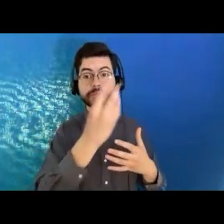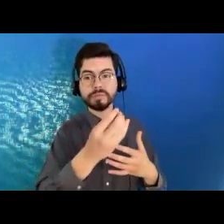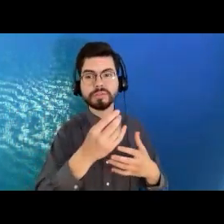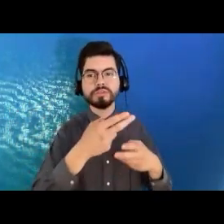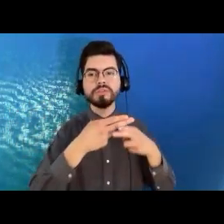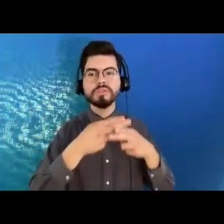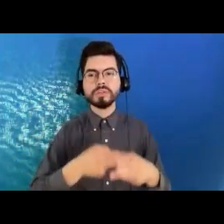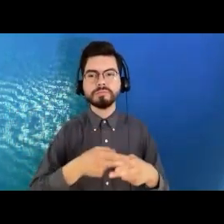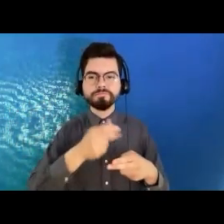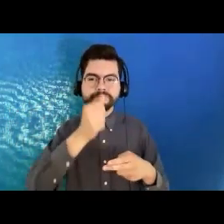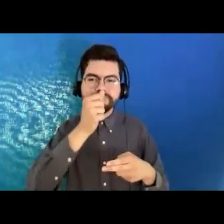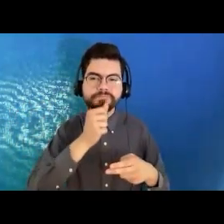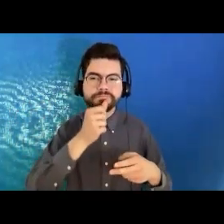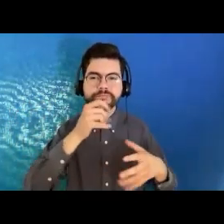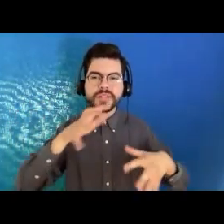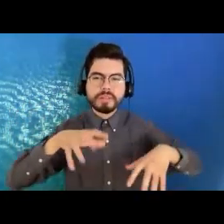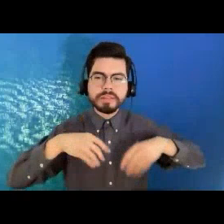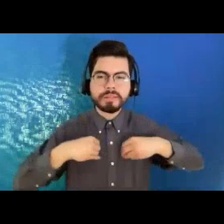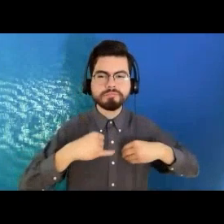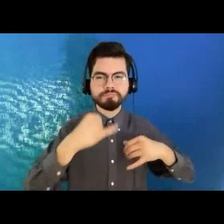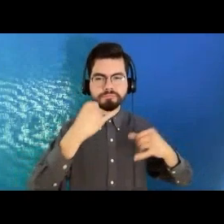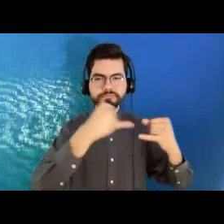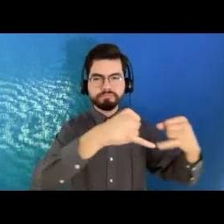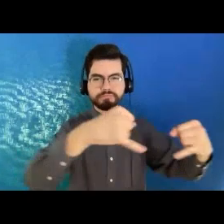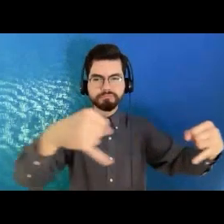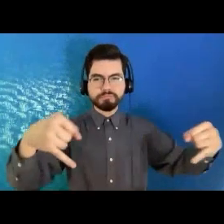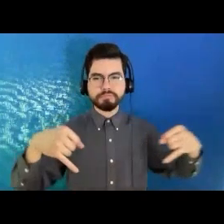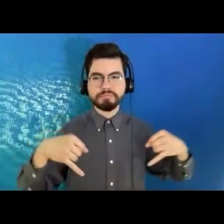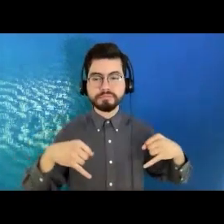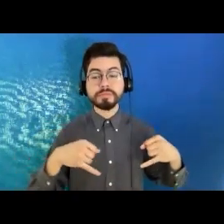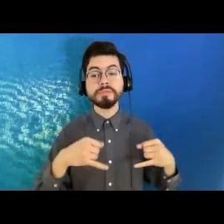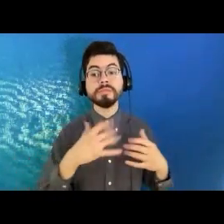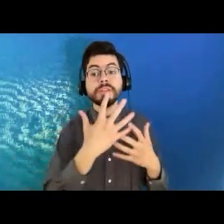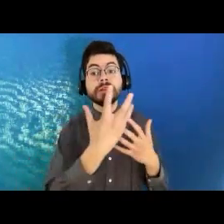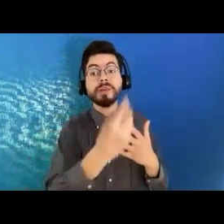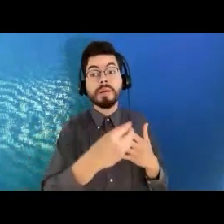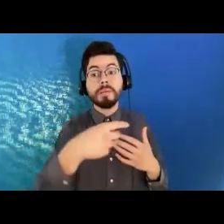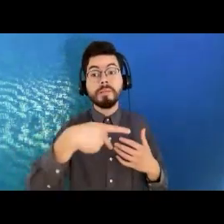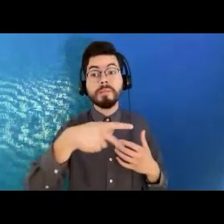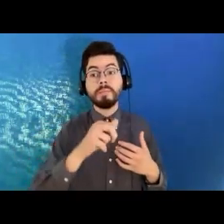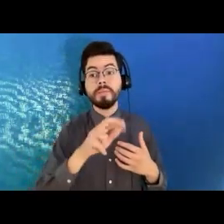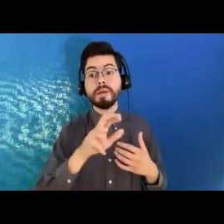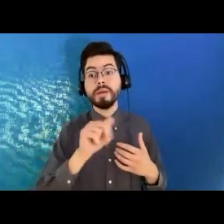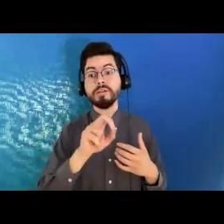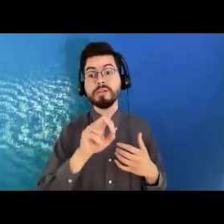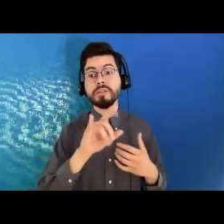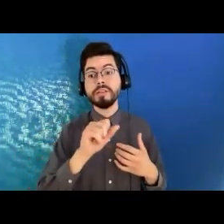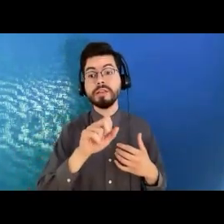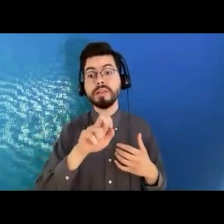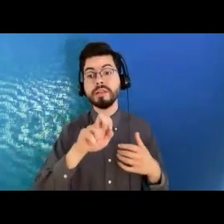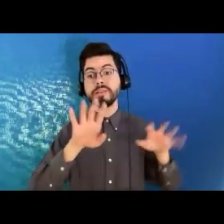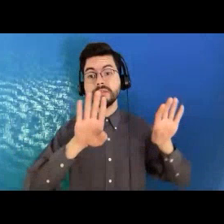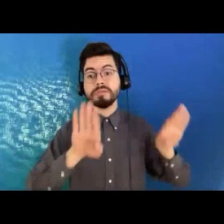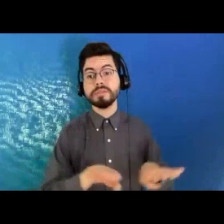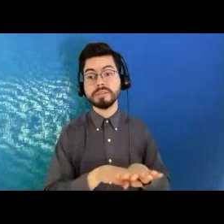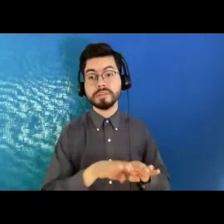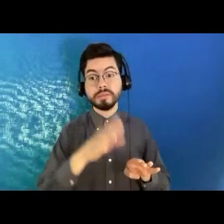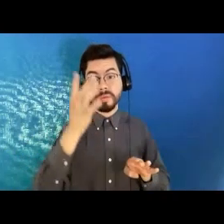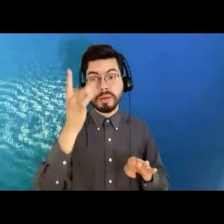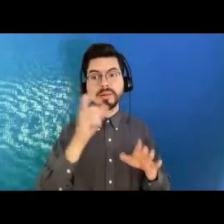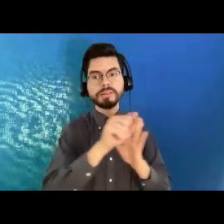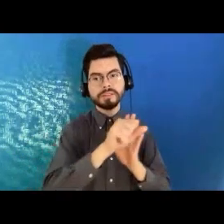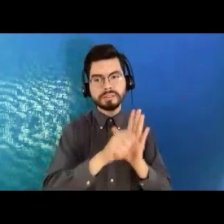zones in the state of Montana, and say getting out to Paradise Valley where they will be shot by the state, because bison are not allowed